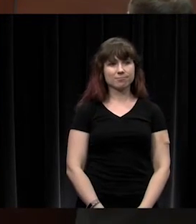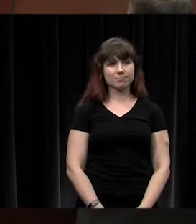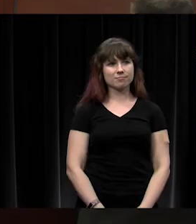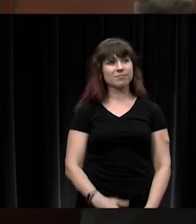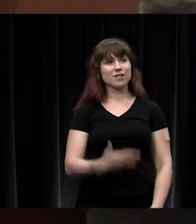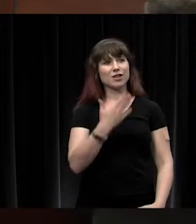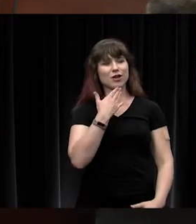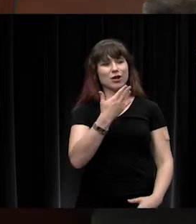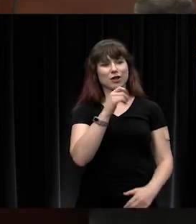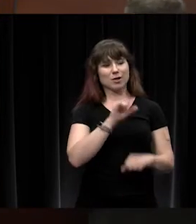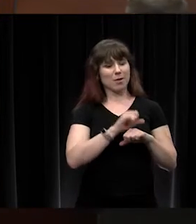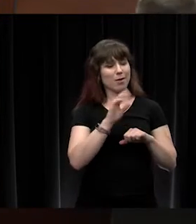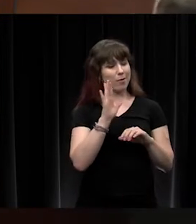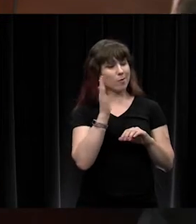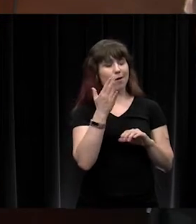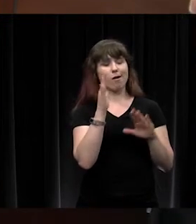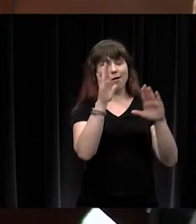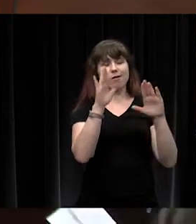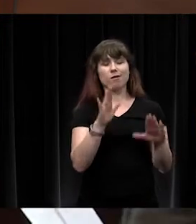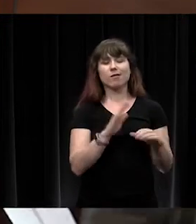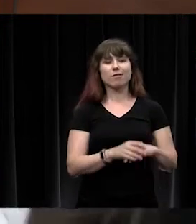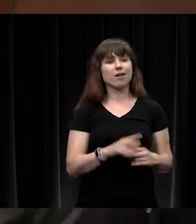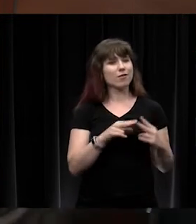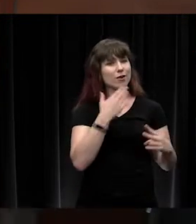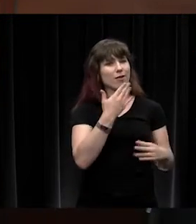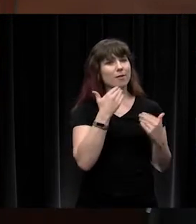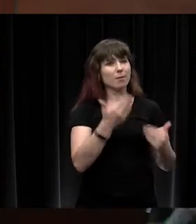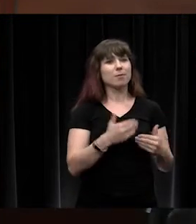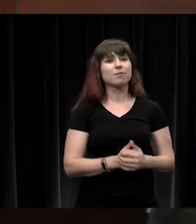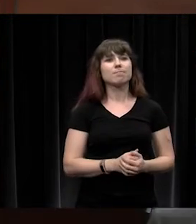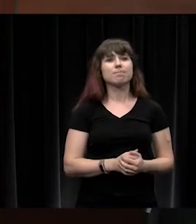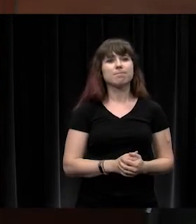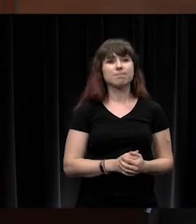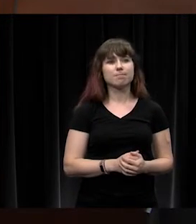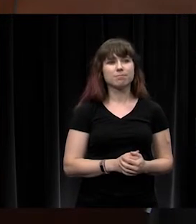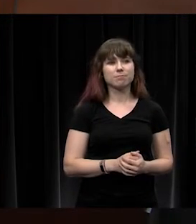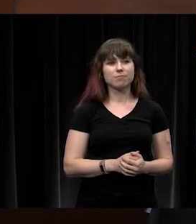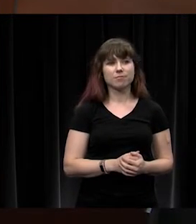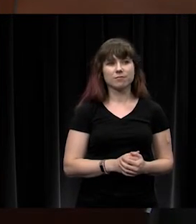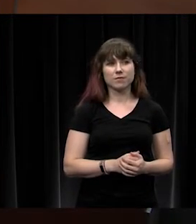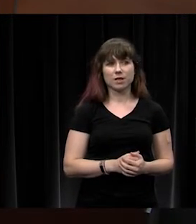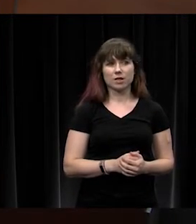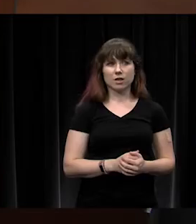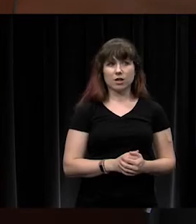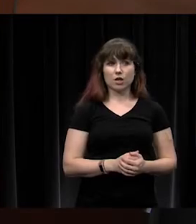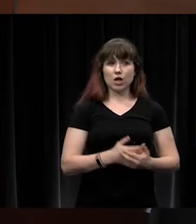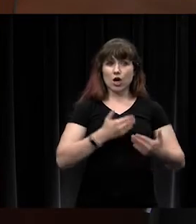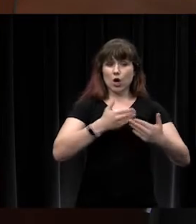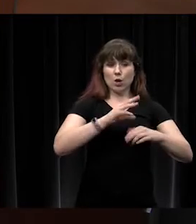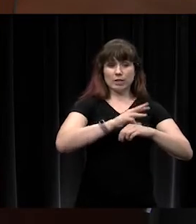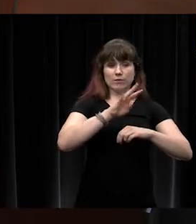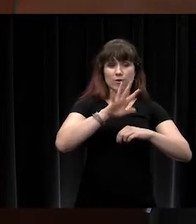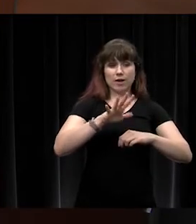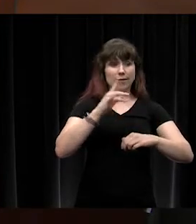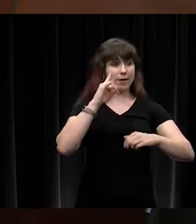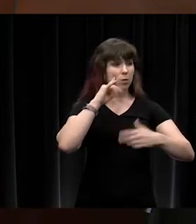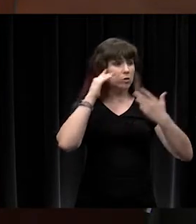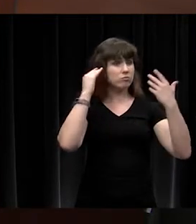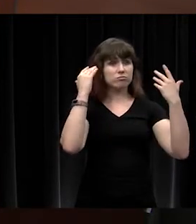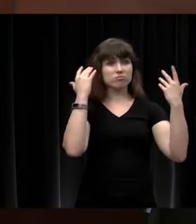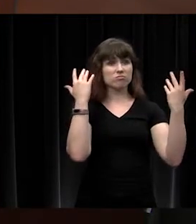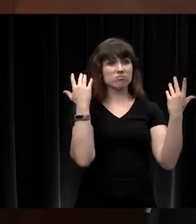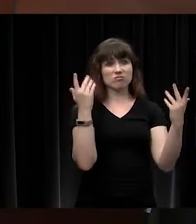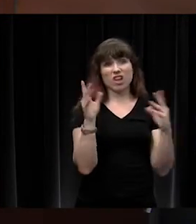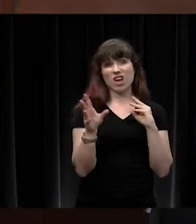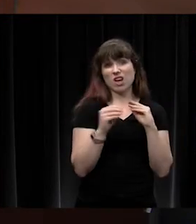a great job. I think it looks wonderful. Very good. Thank you. Thanks. All right. We're very, very close to the 6:45, so I think we'll just take a little bit